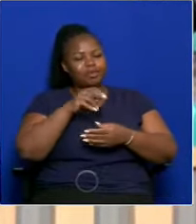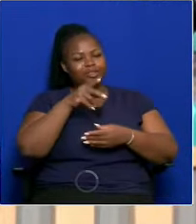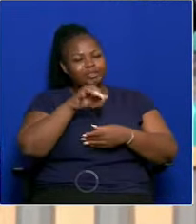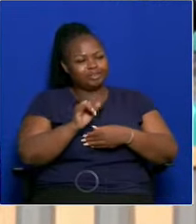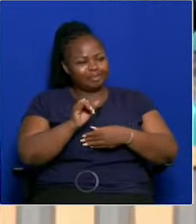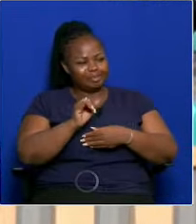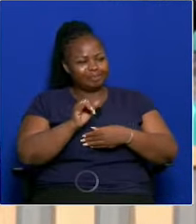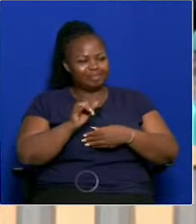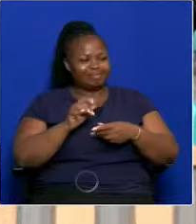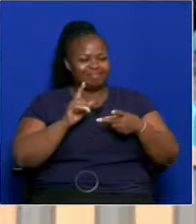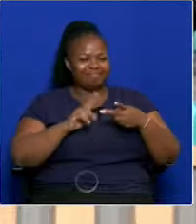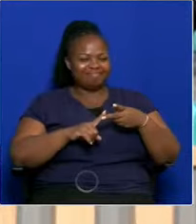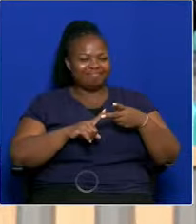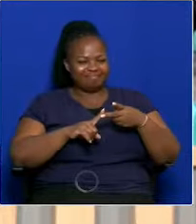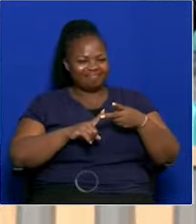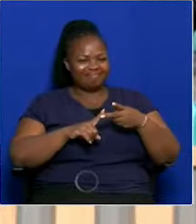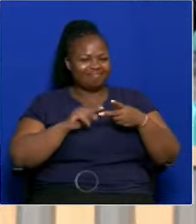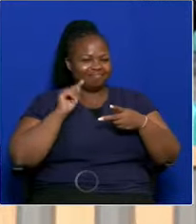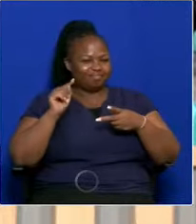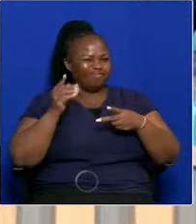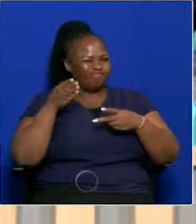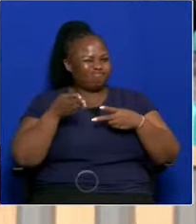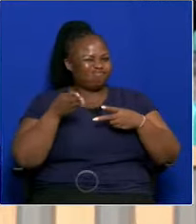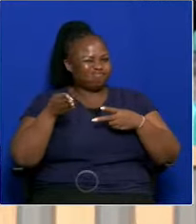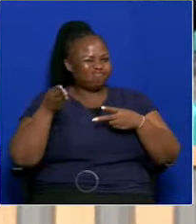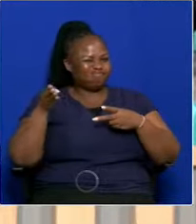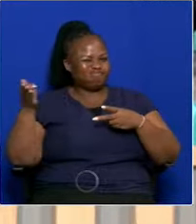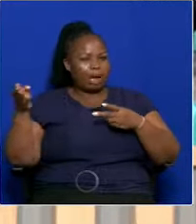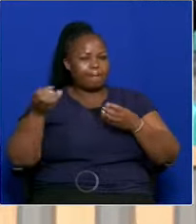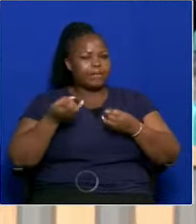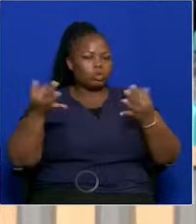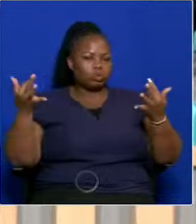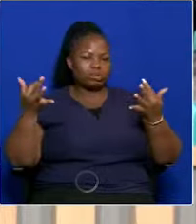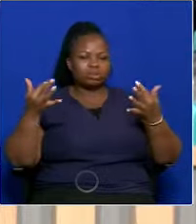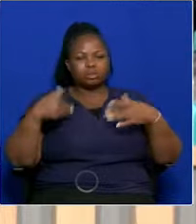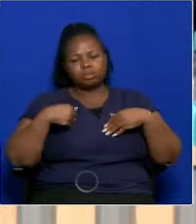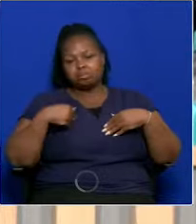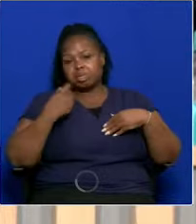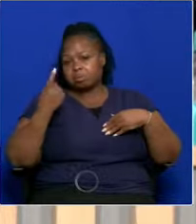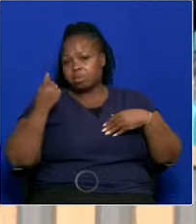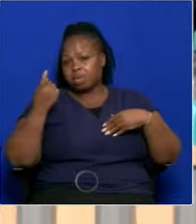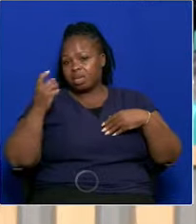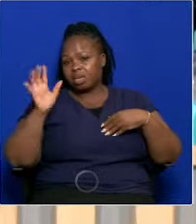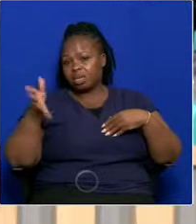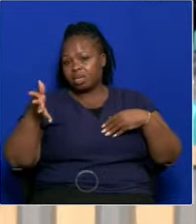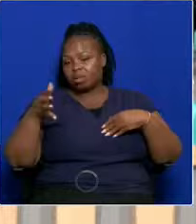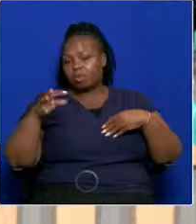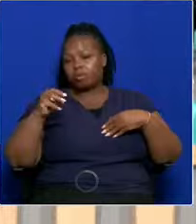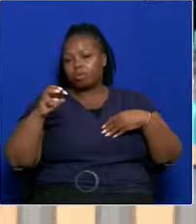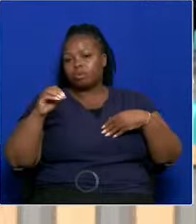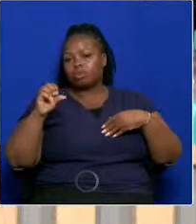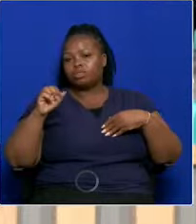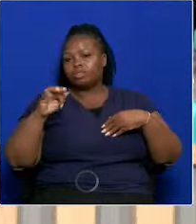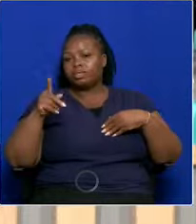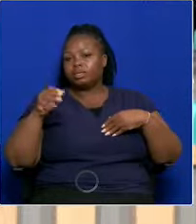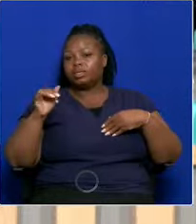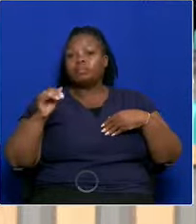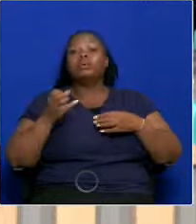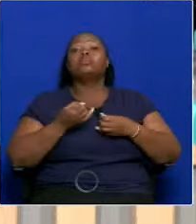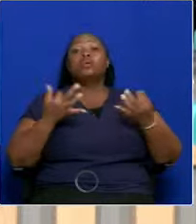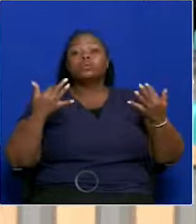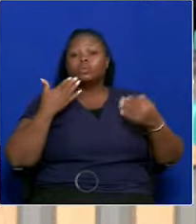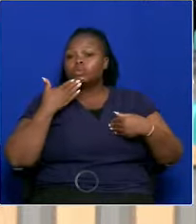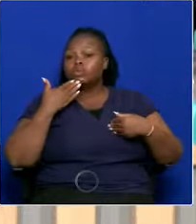are predominantly, and there's only one about General Musikidi, but they're predominantly about